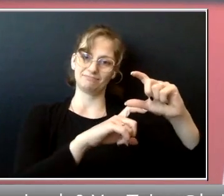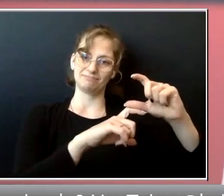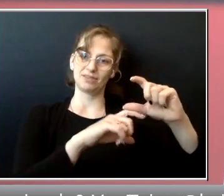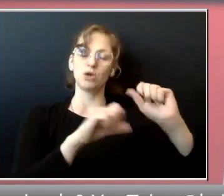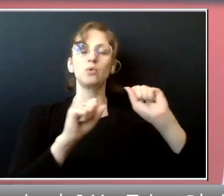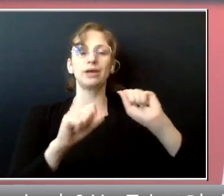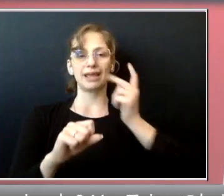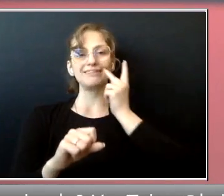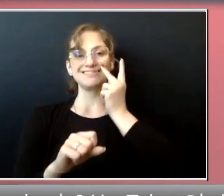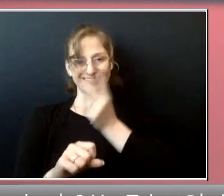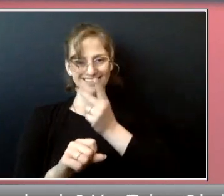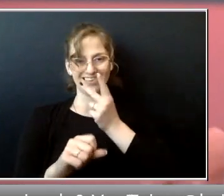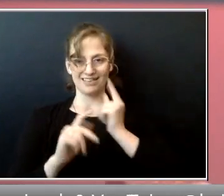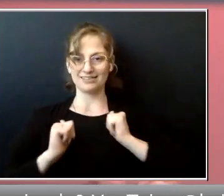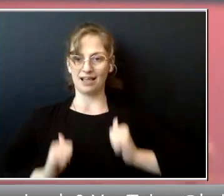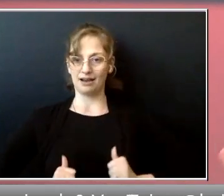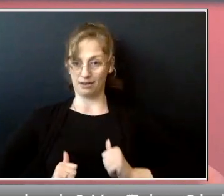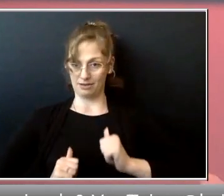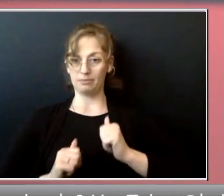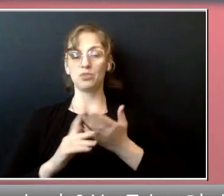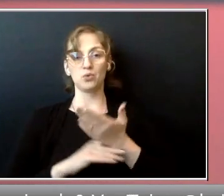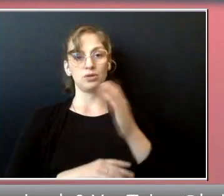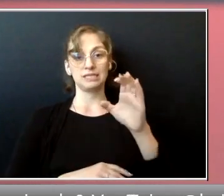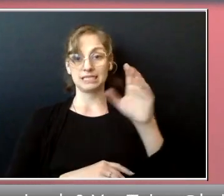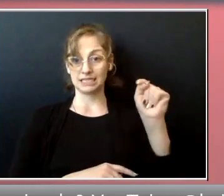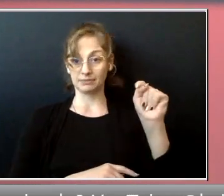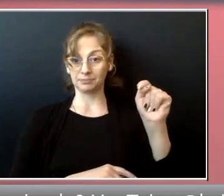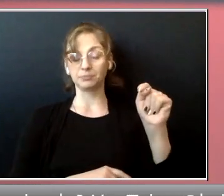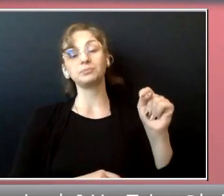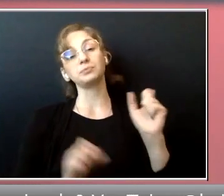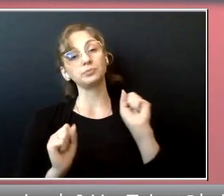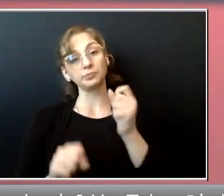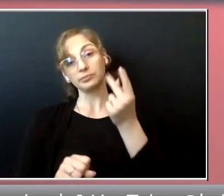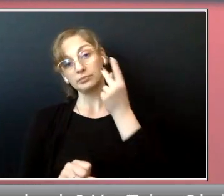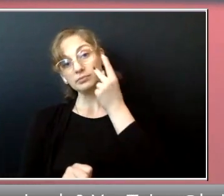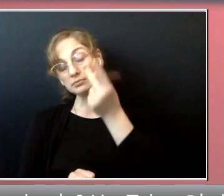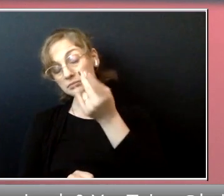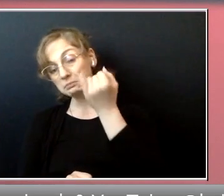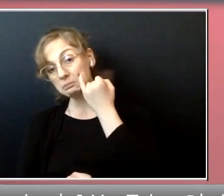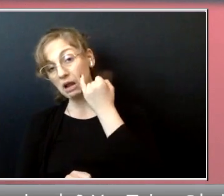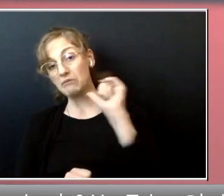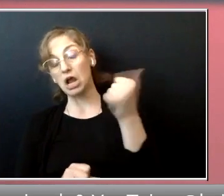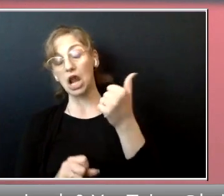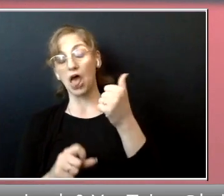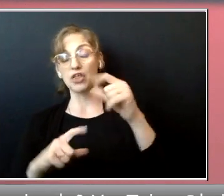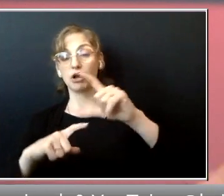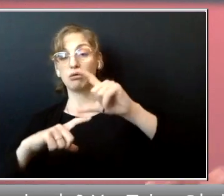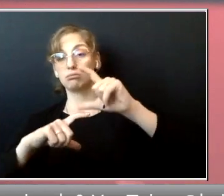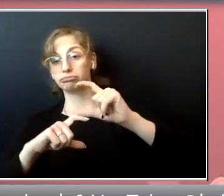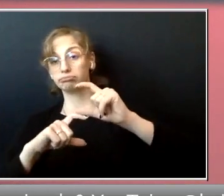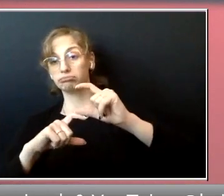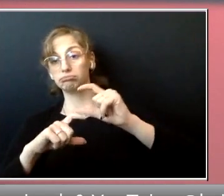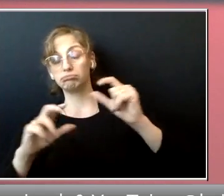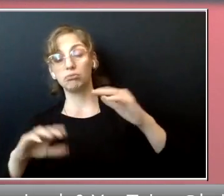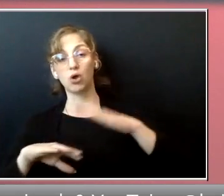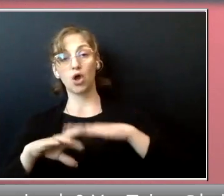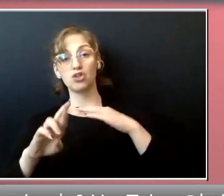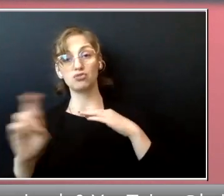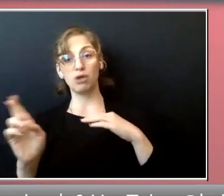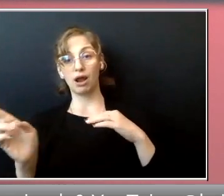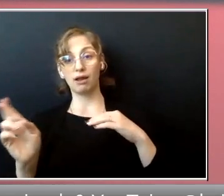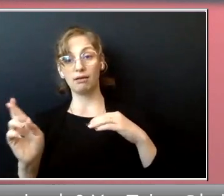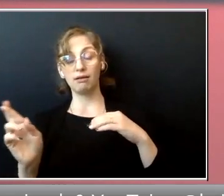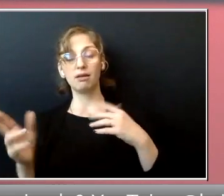scans, which he had done. And so we can see if there's another vessel laying on top of that on the right side. However, common things